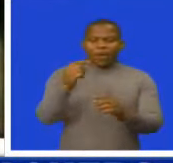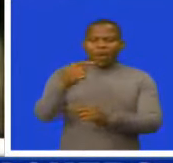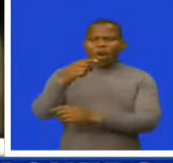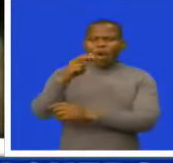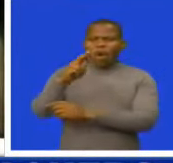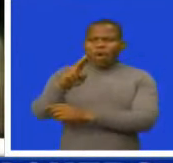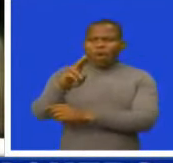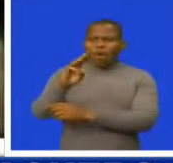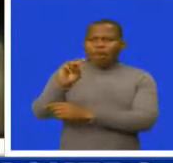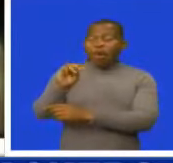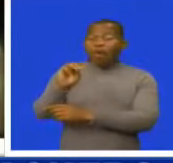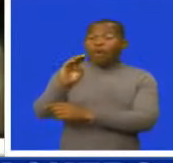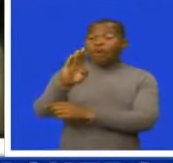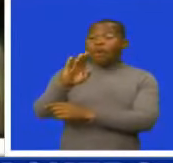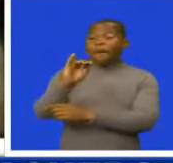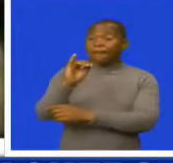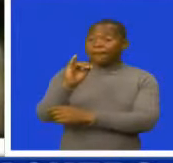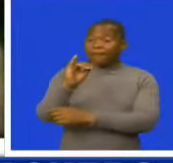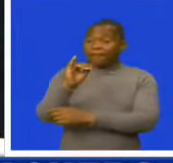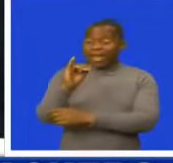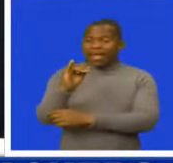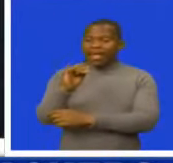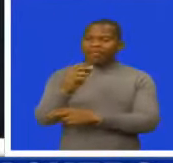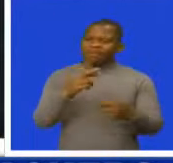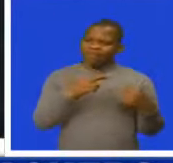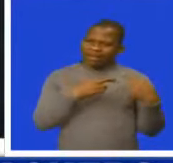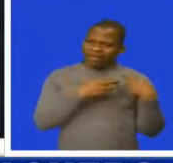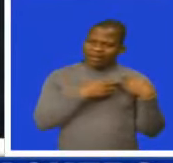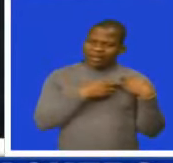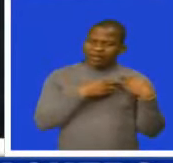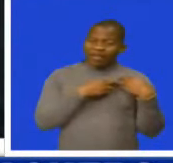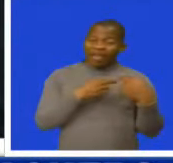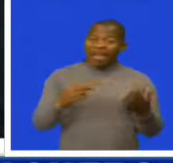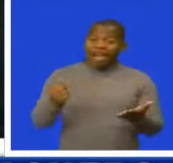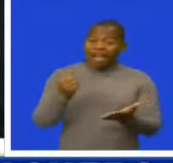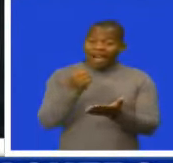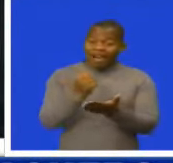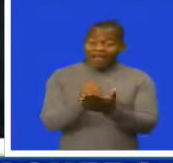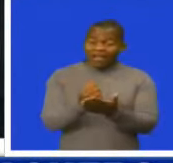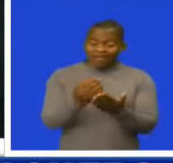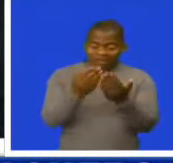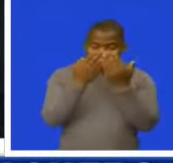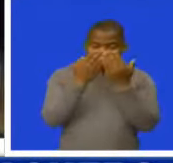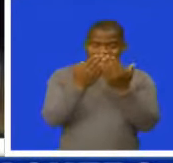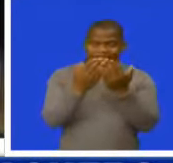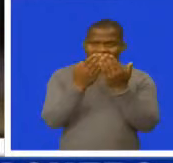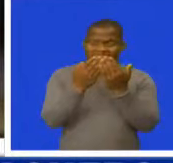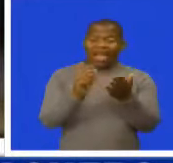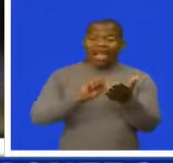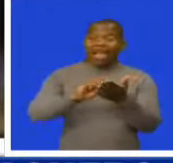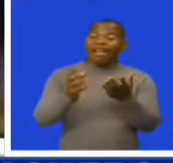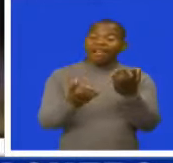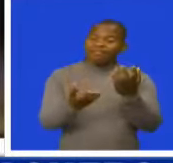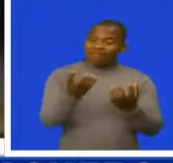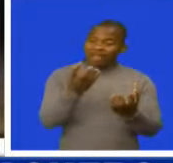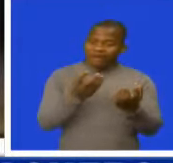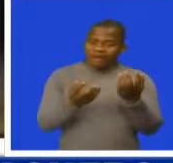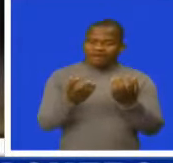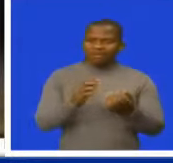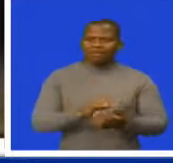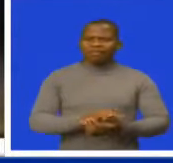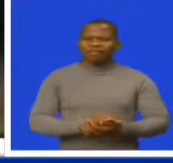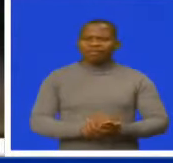Tikolwa letincane setiqalile kwenta emalungiselelo ekuvulwa kwetikolwa eminyakeni lotako. Lihovisi letemfundo